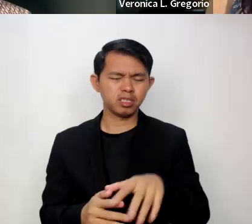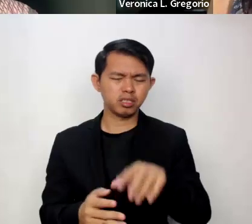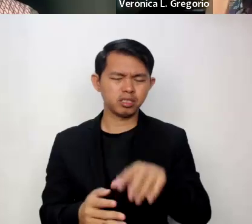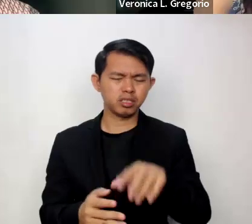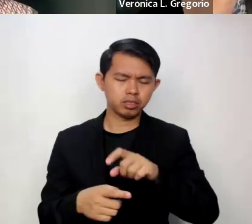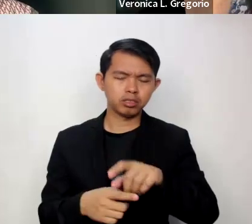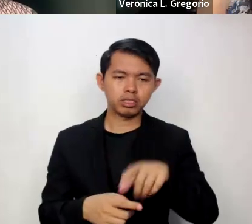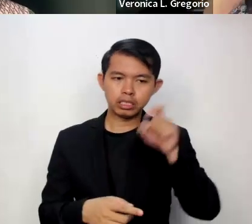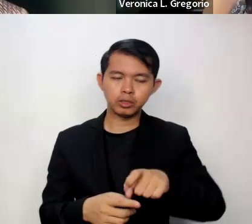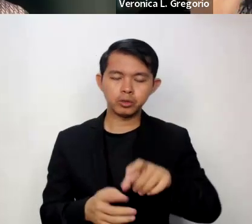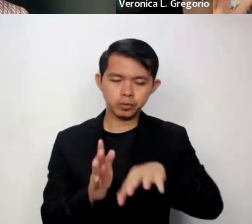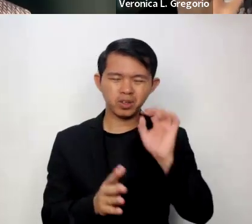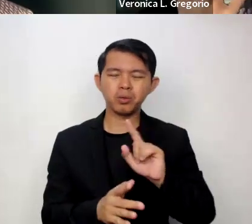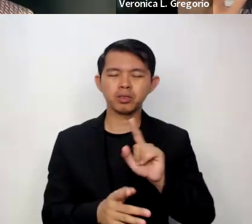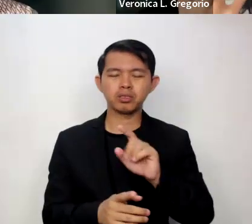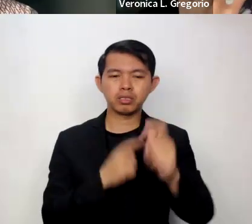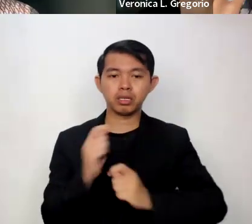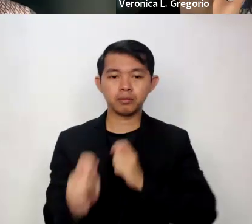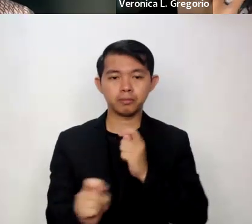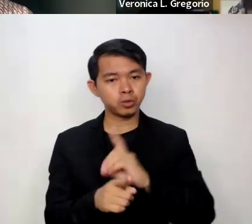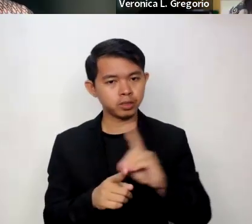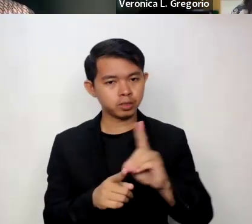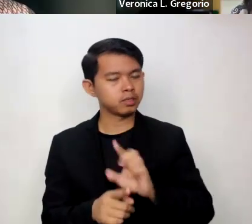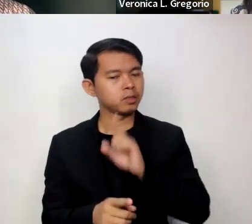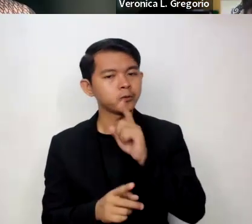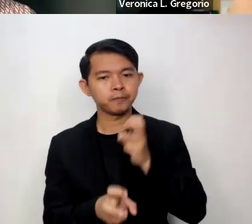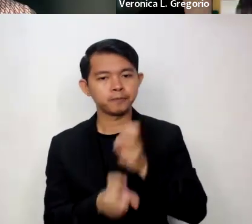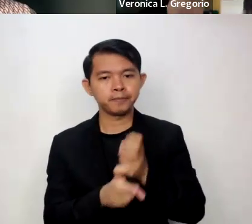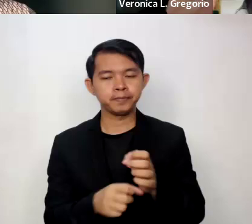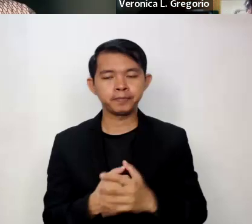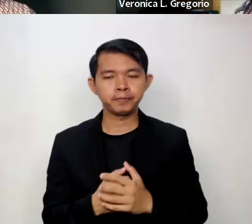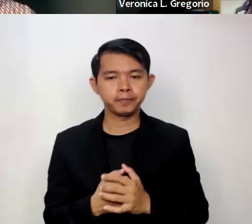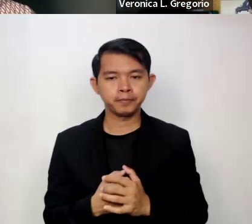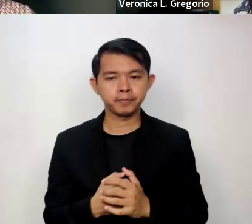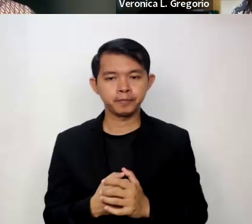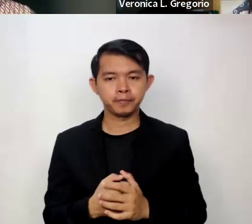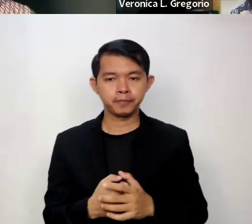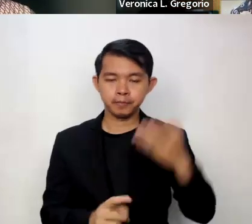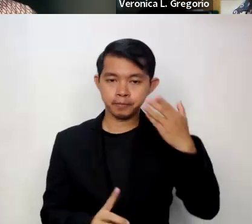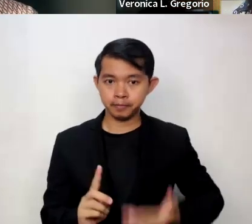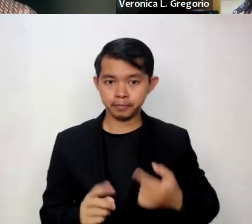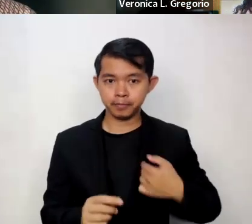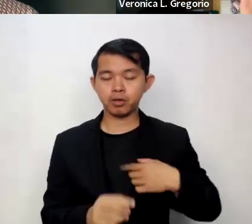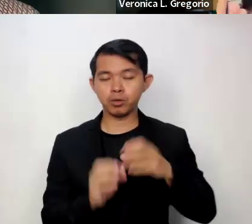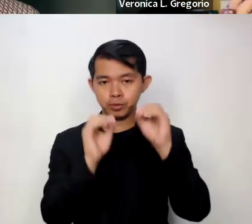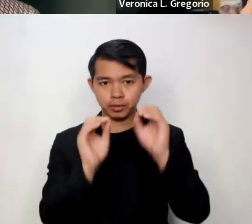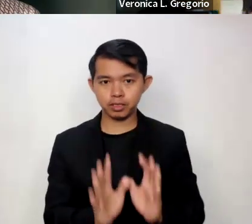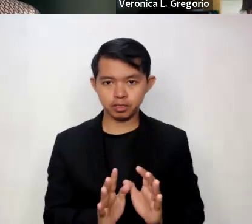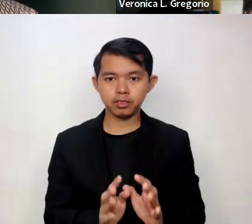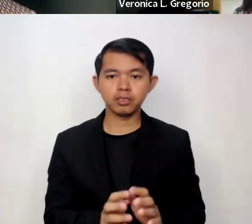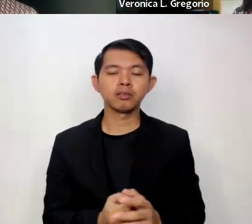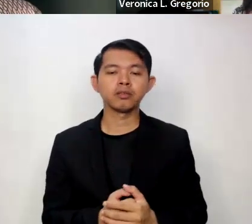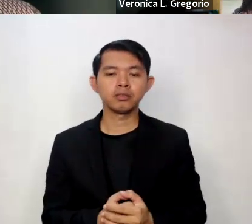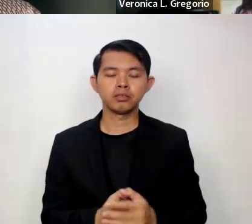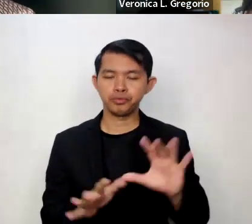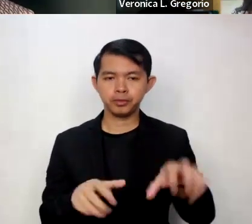mo. So it's difficult right? So even I as a lecturer right now here at NUS challenge